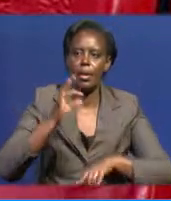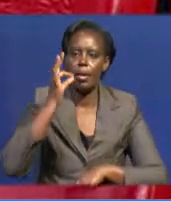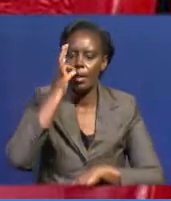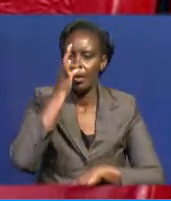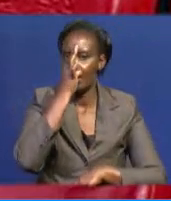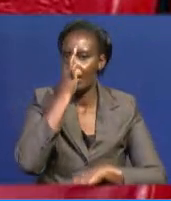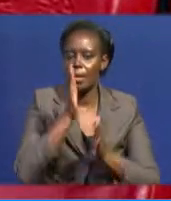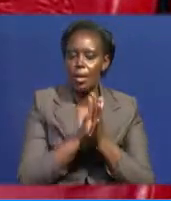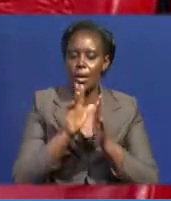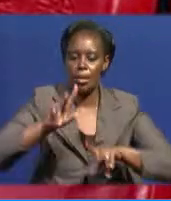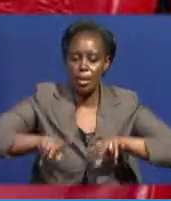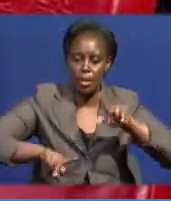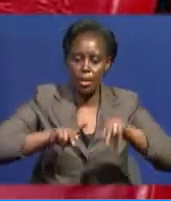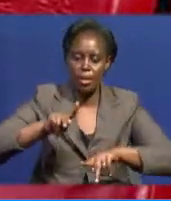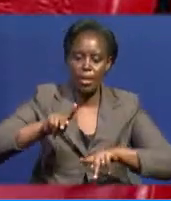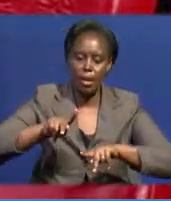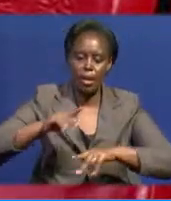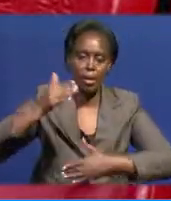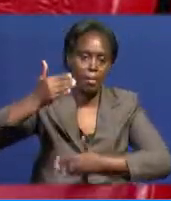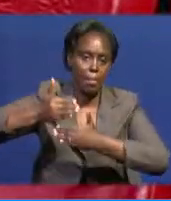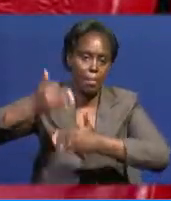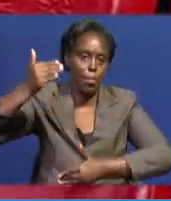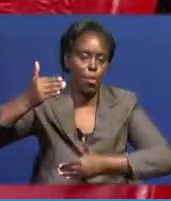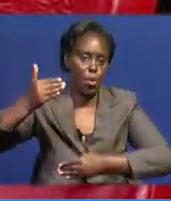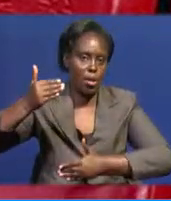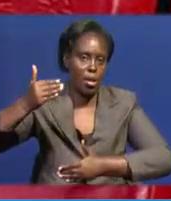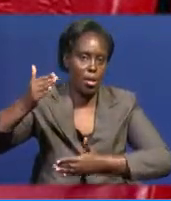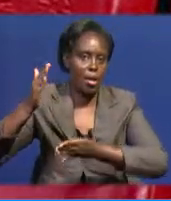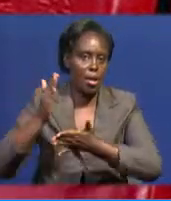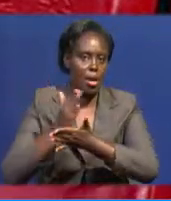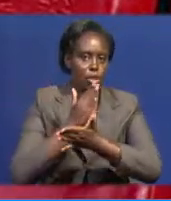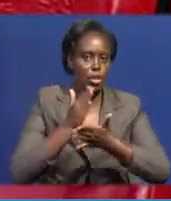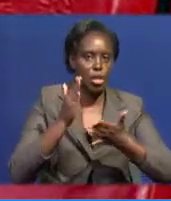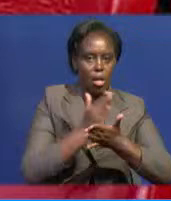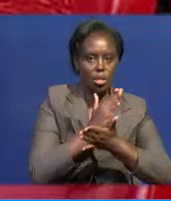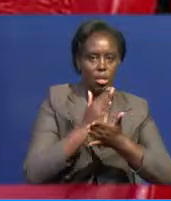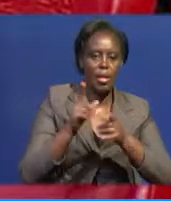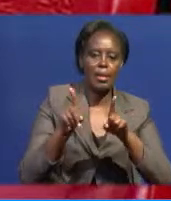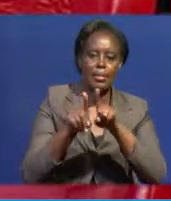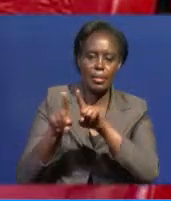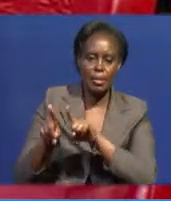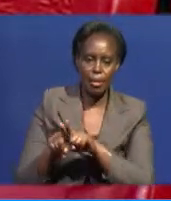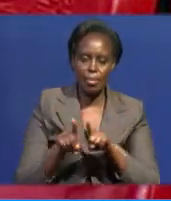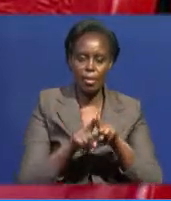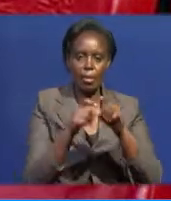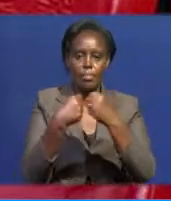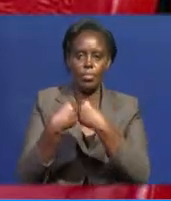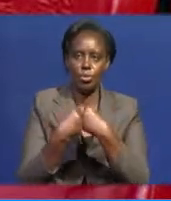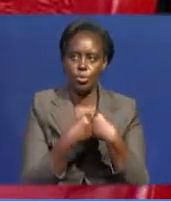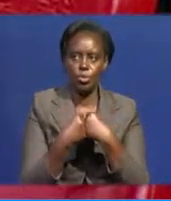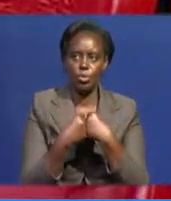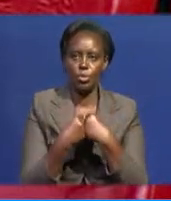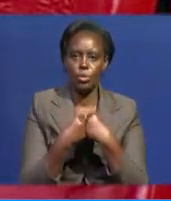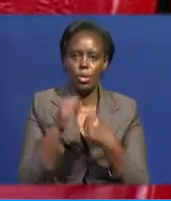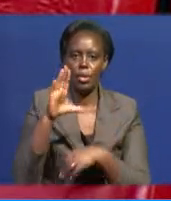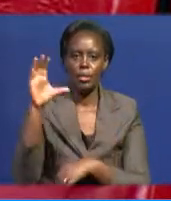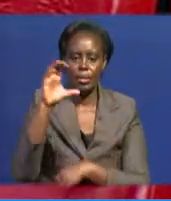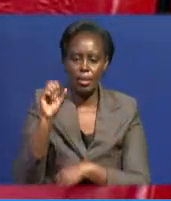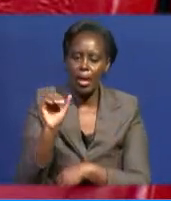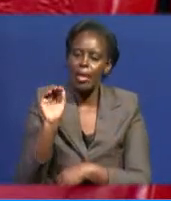Kirinyaga being bordering counties, Mr. Speaker, we share equally the same challenges. My question would be to the Honorable